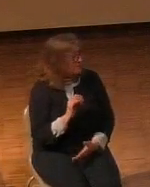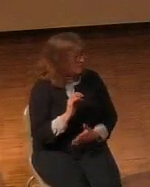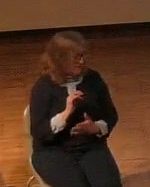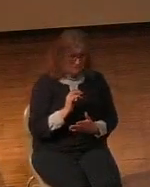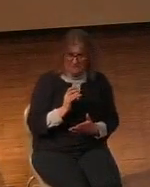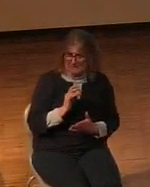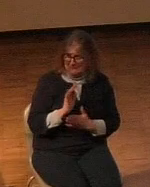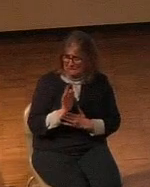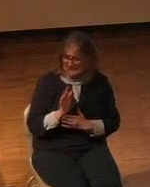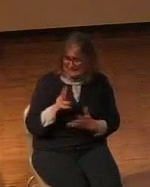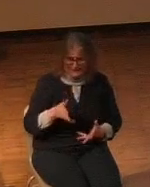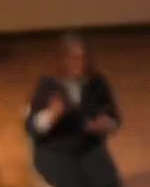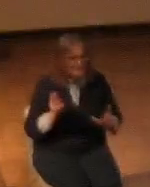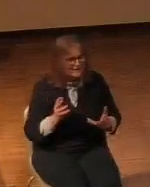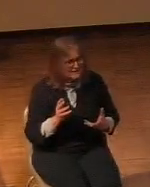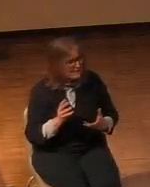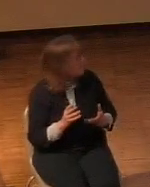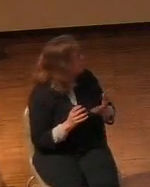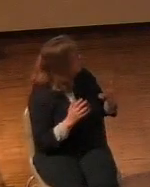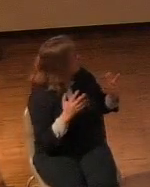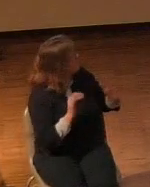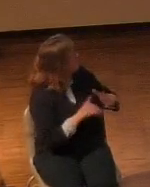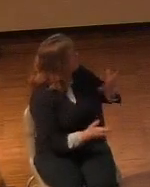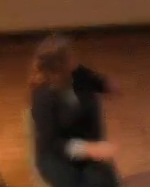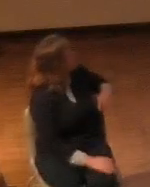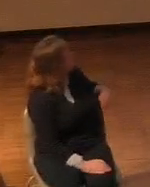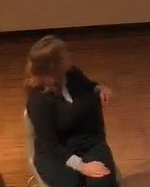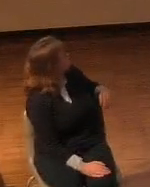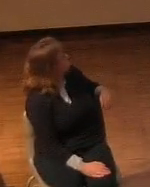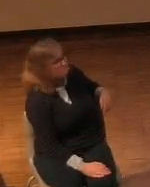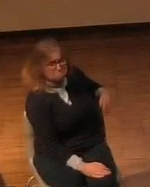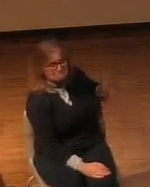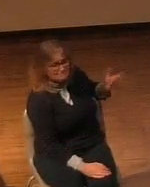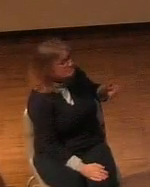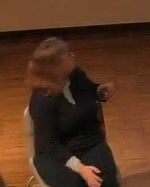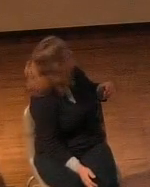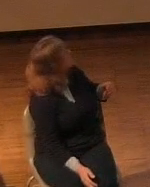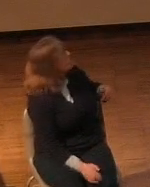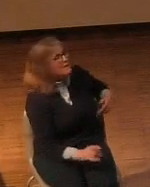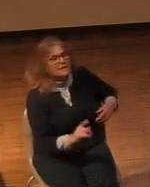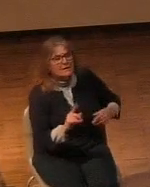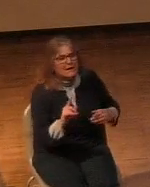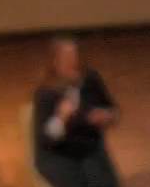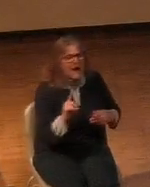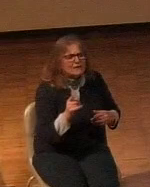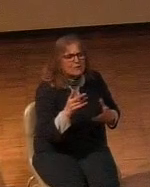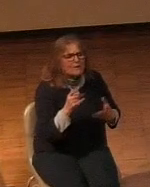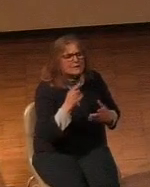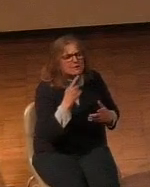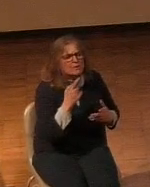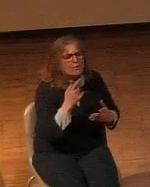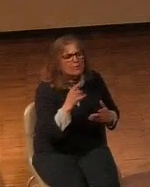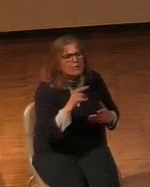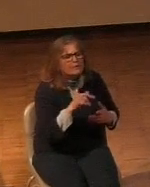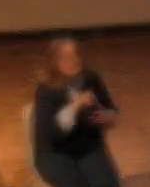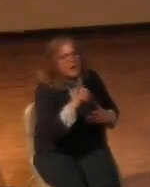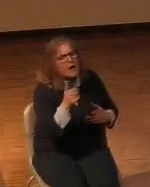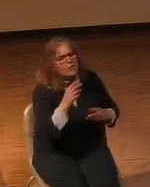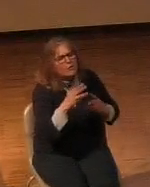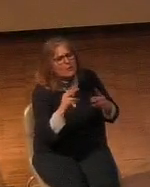probably have left, we did that already. I just want to tell you what the other world looks